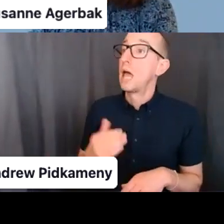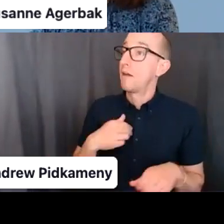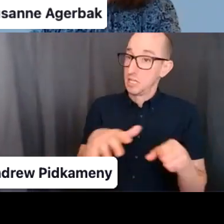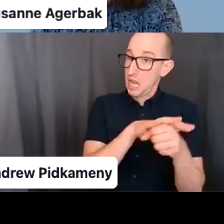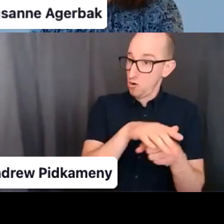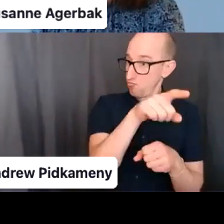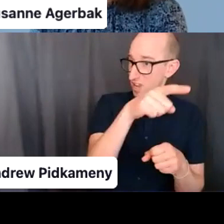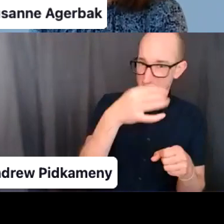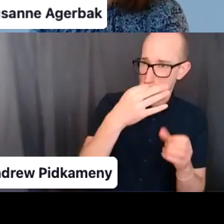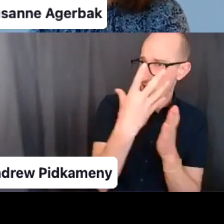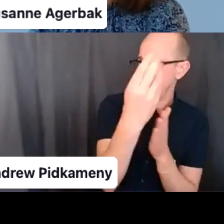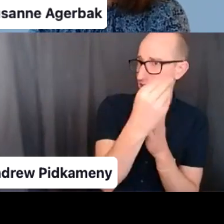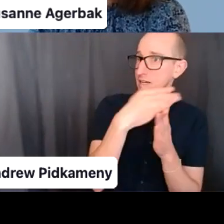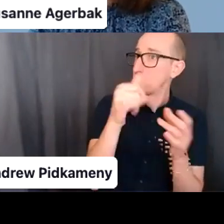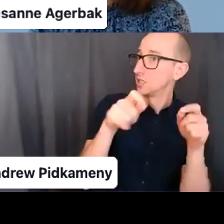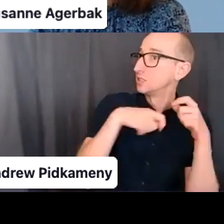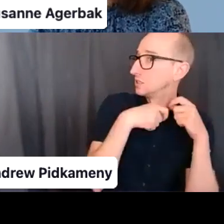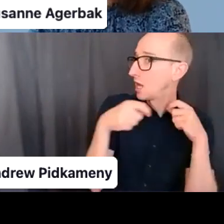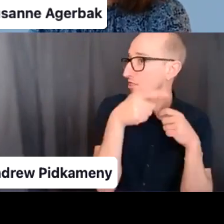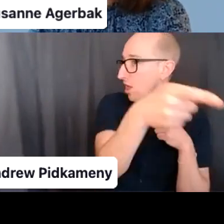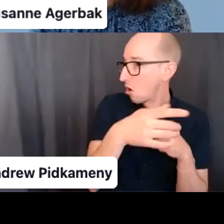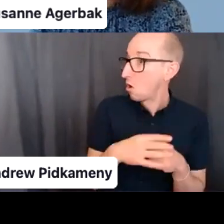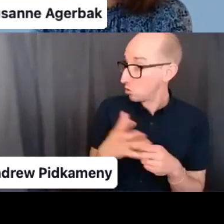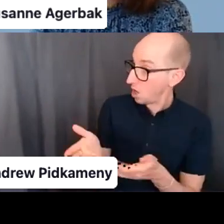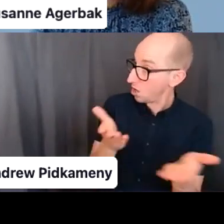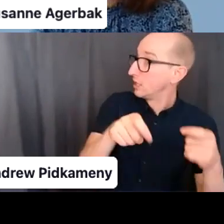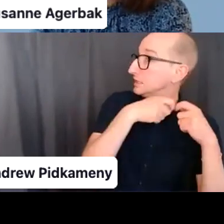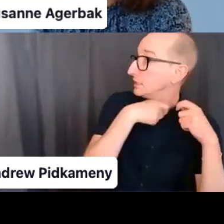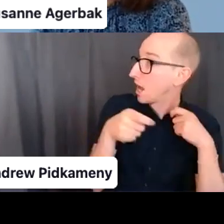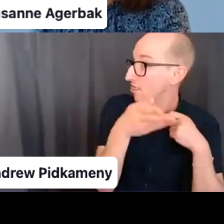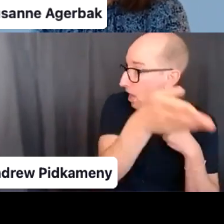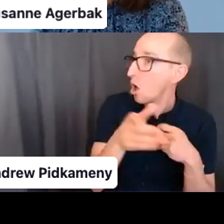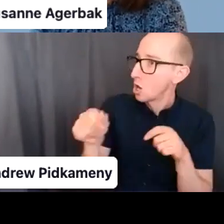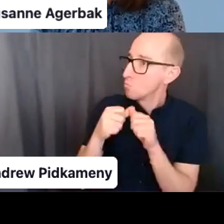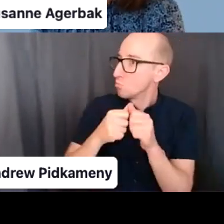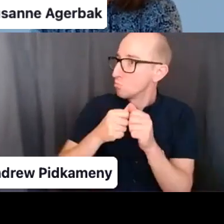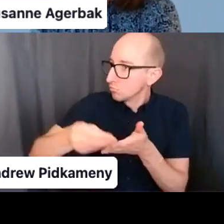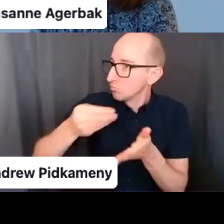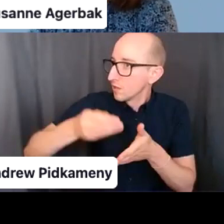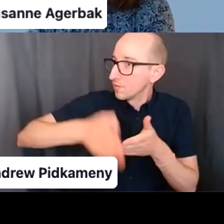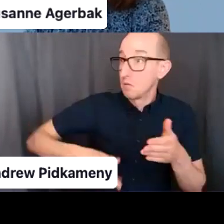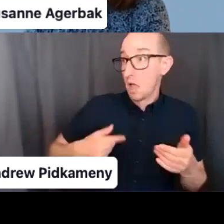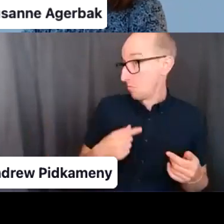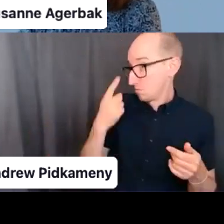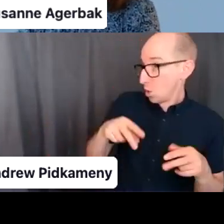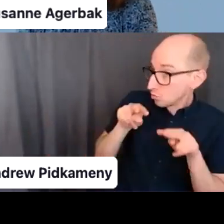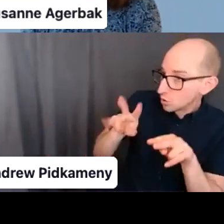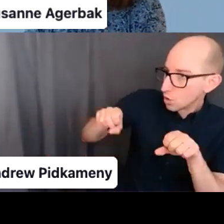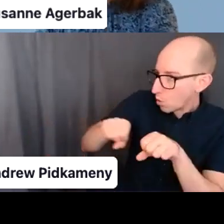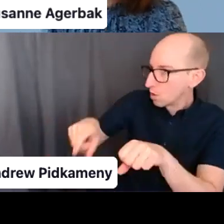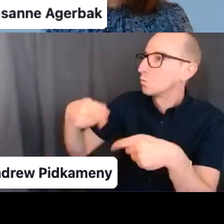dogs. If you want to tie your dog up there, then you're welcome to continue shopping. As I said, I'm happy to keep an eye on your cart while you go